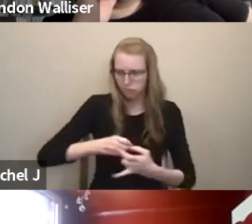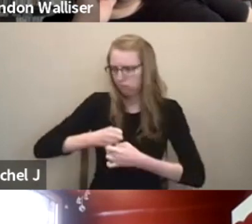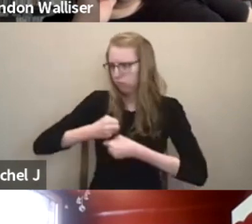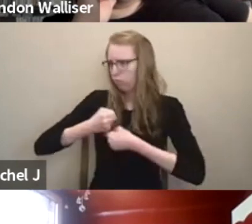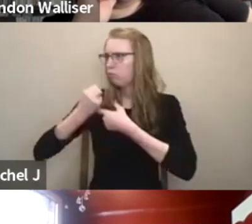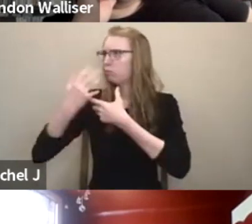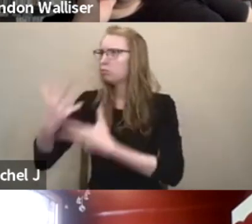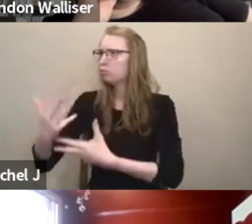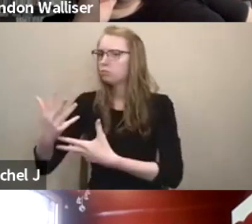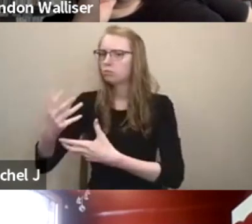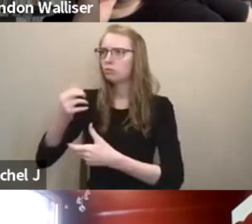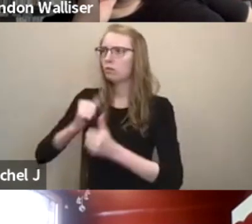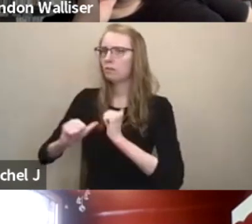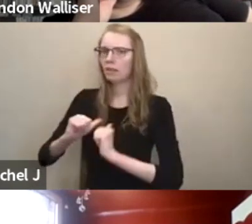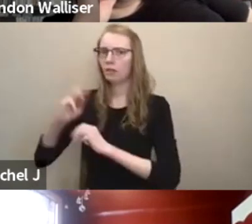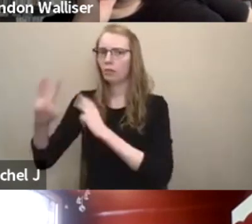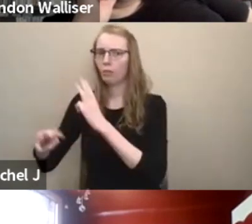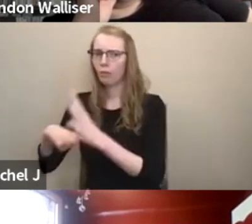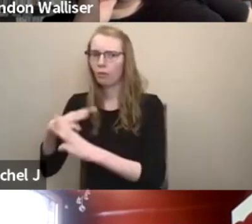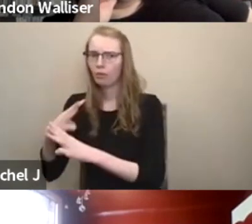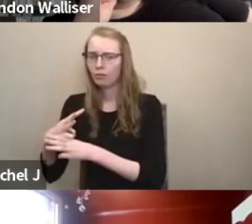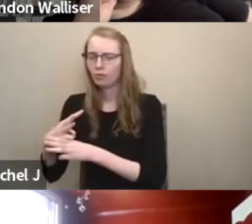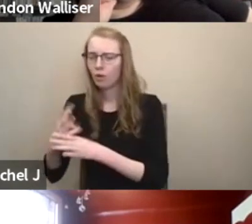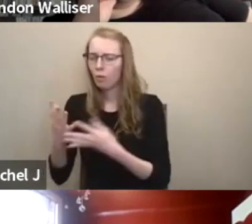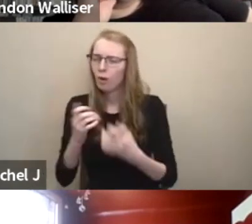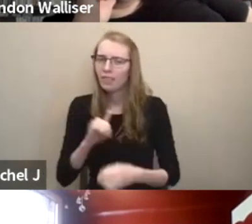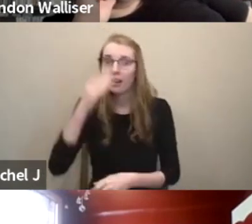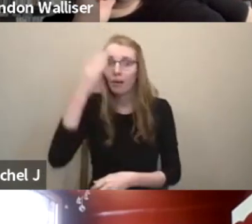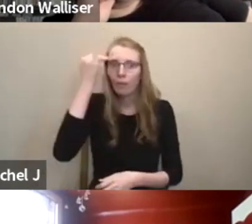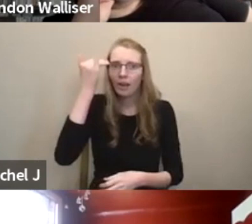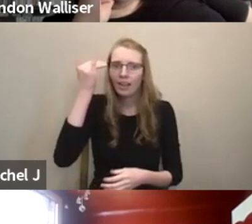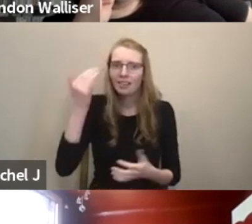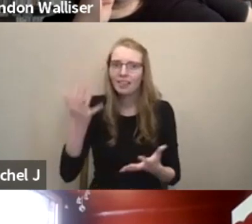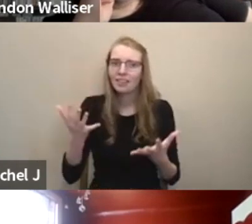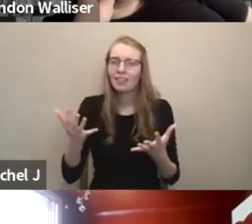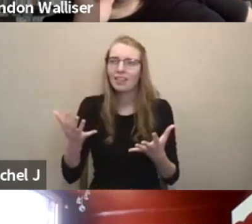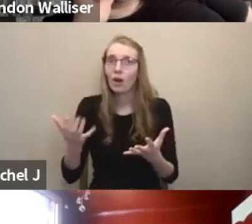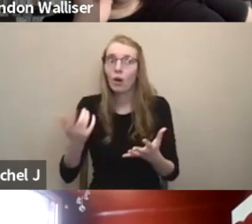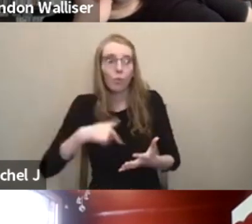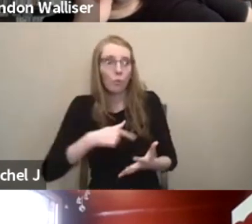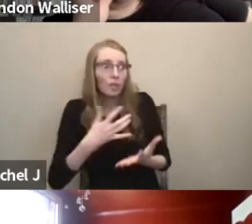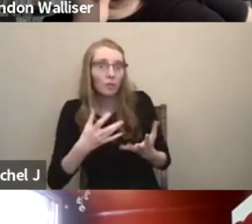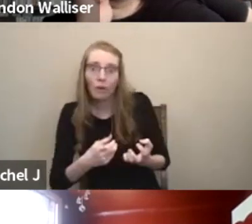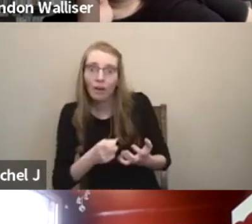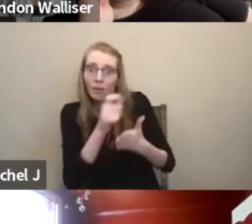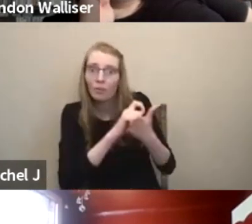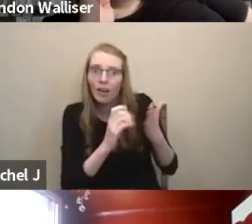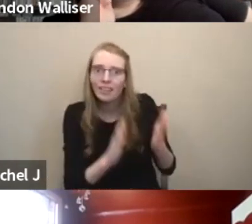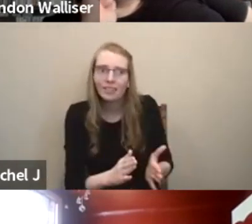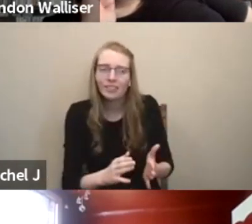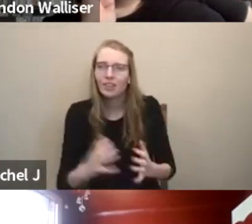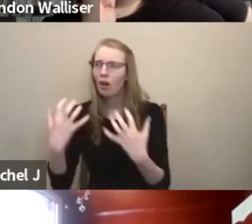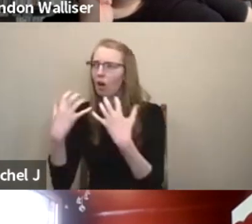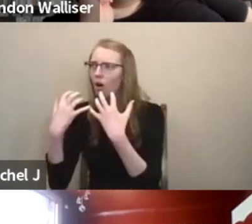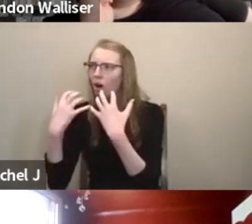wanting playwrights, that we want playwrights, that audiences want playwrights, that we build an appetite, we rekindle